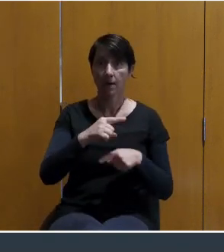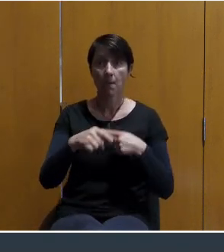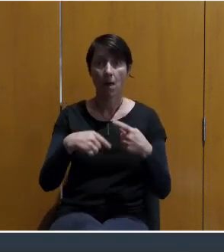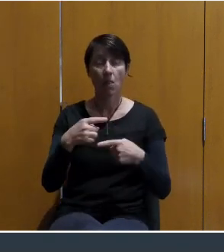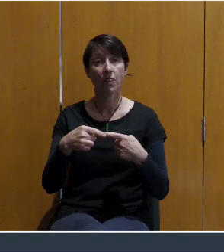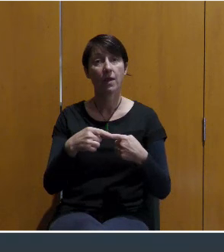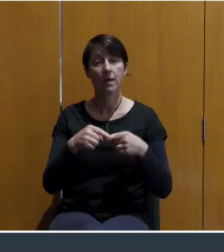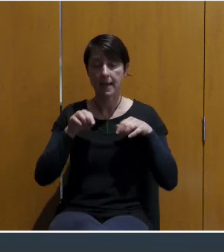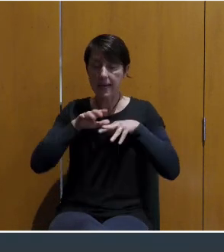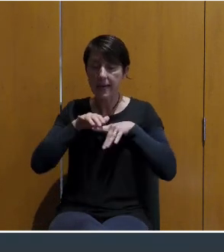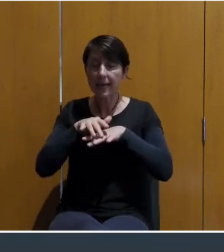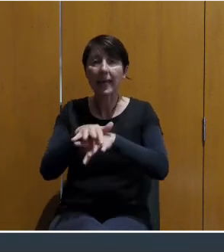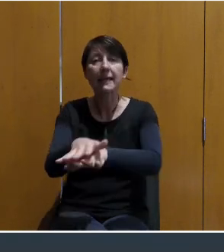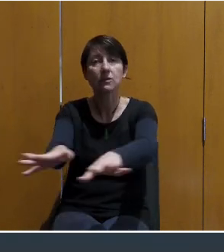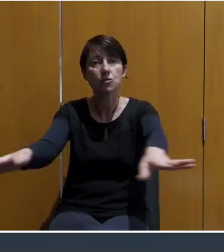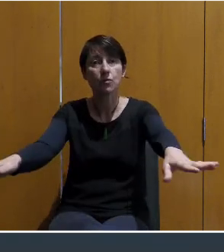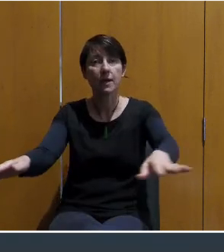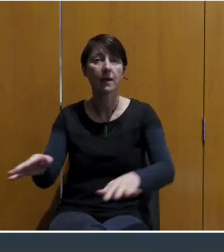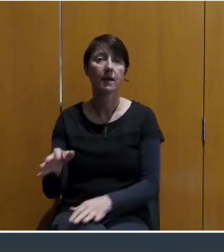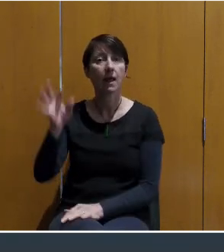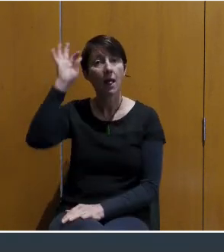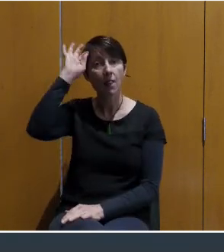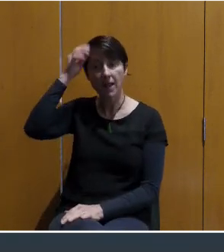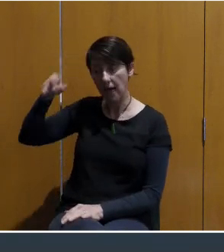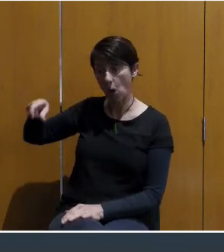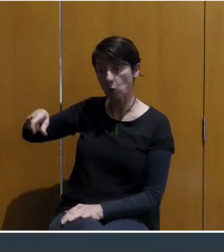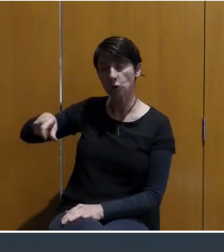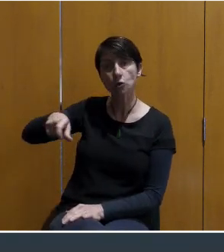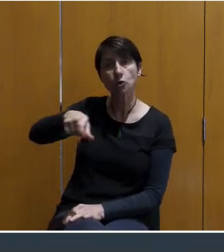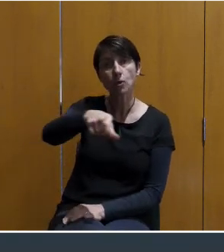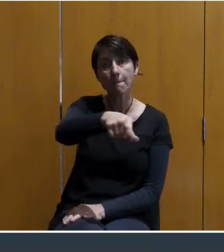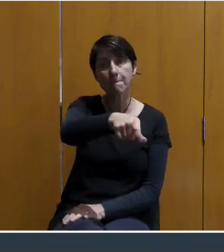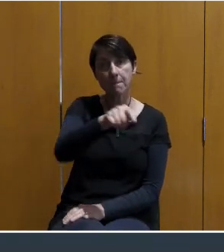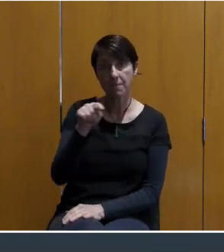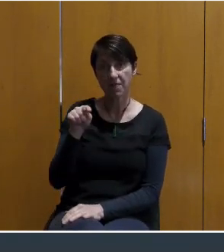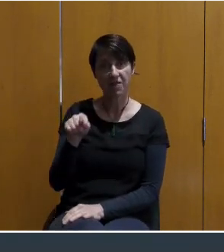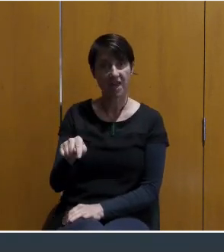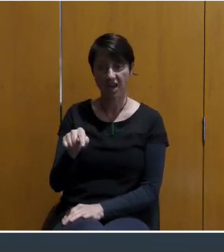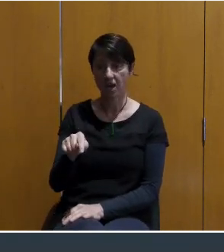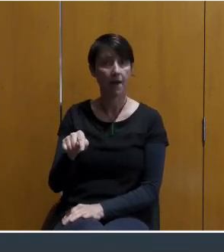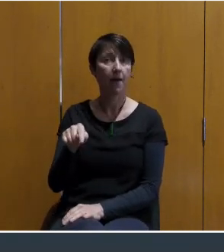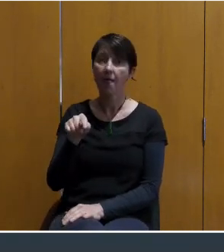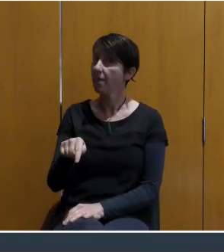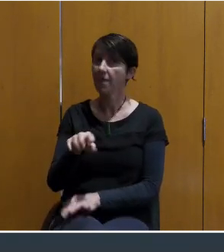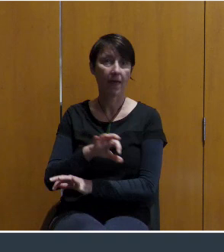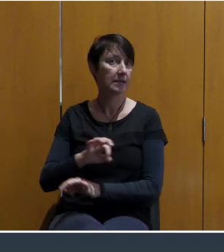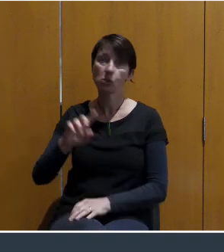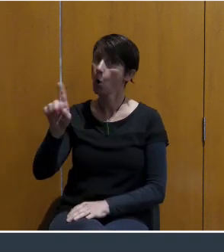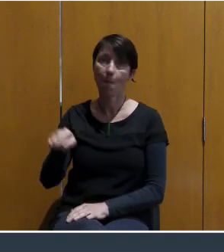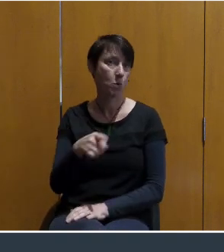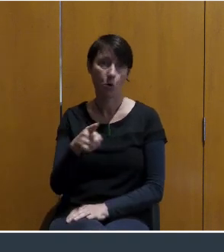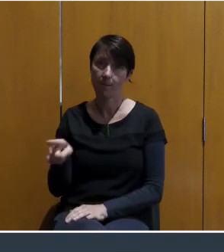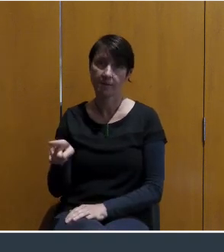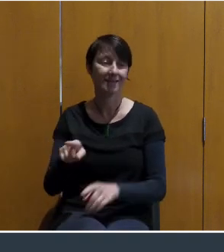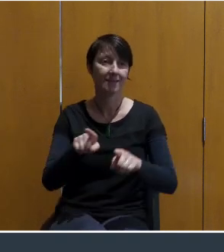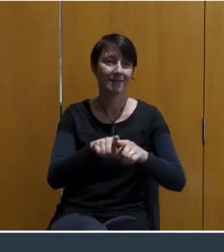the yellow strip along Miani Quay, so that's not prohibited along with the bridge, is that